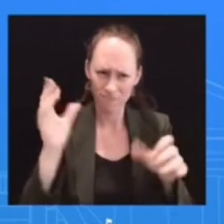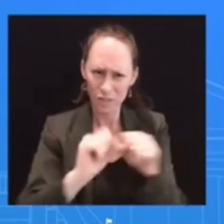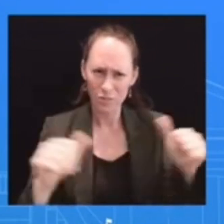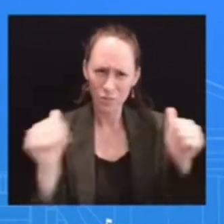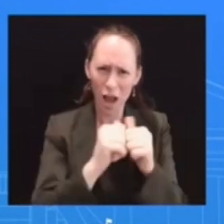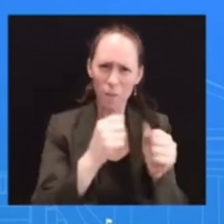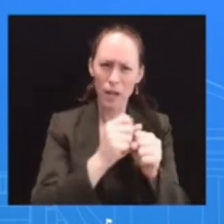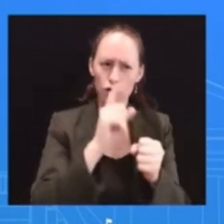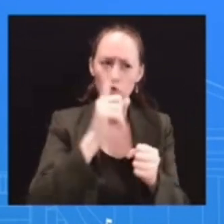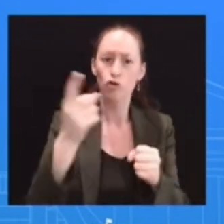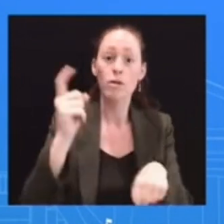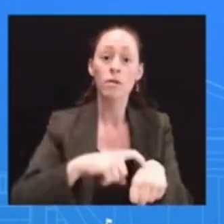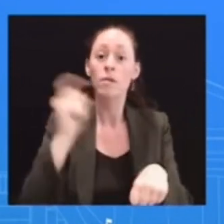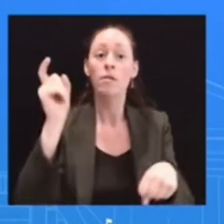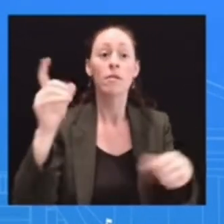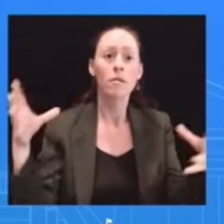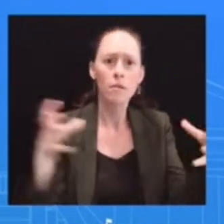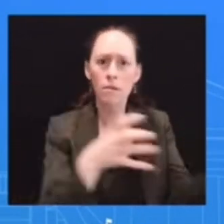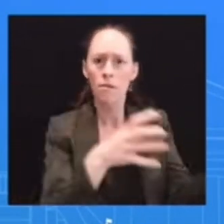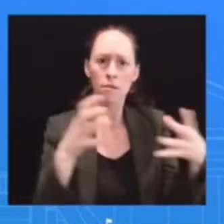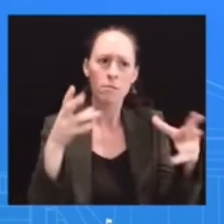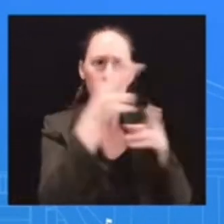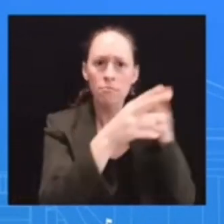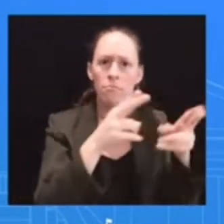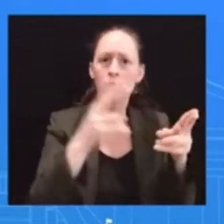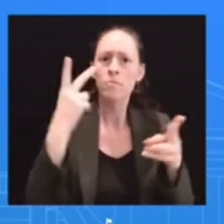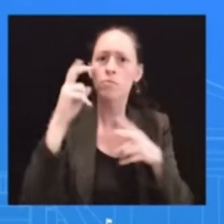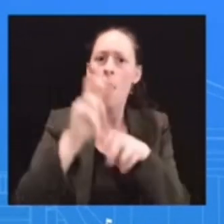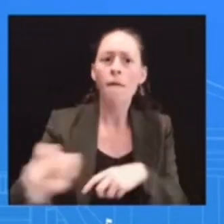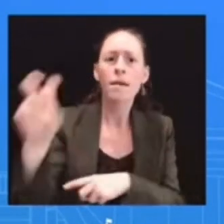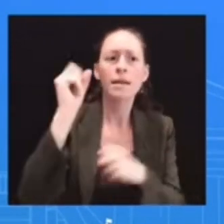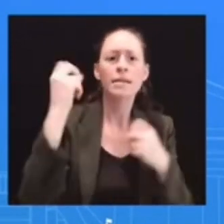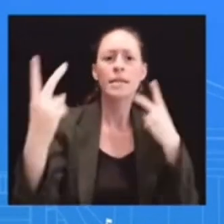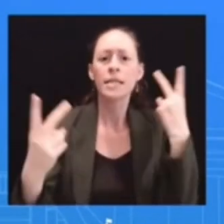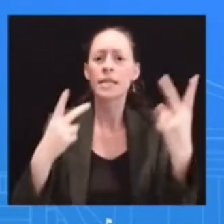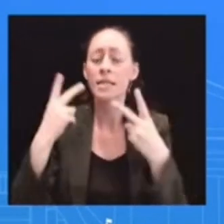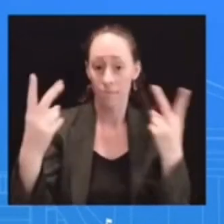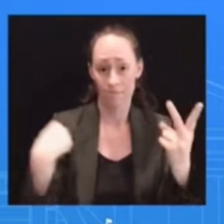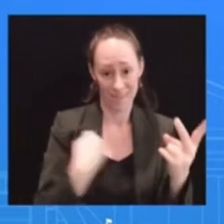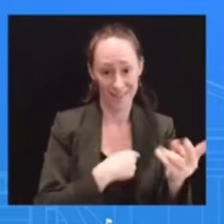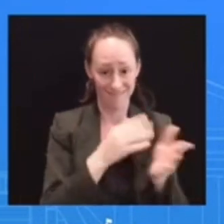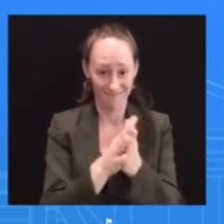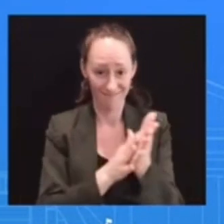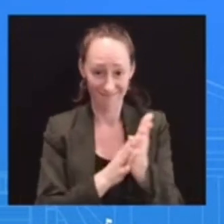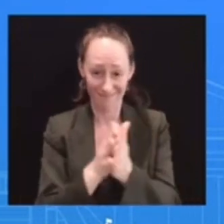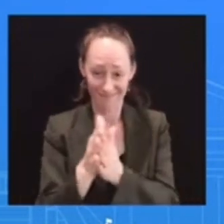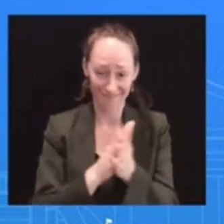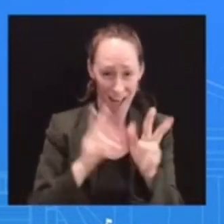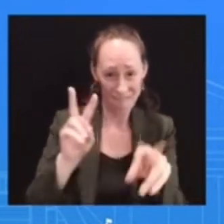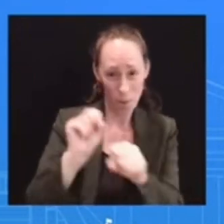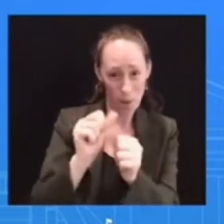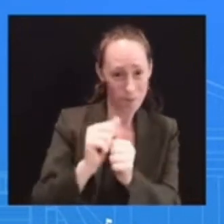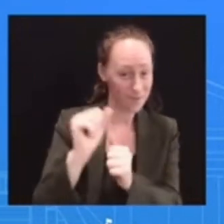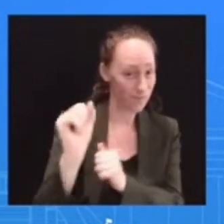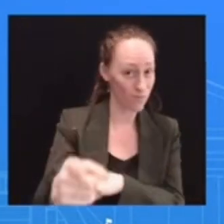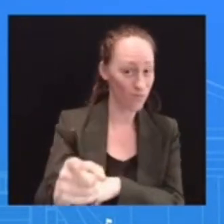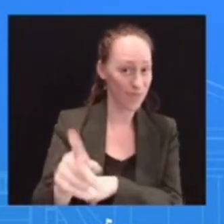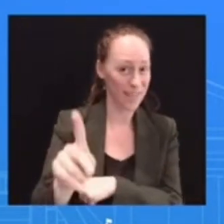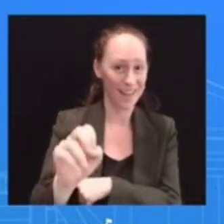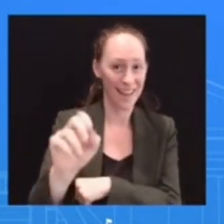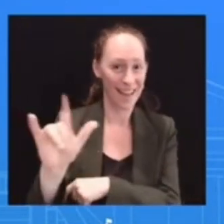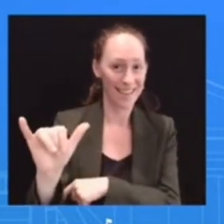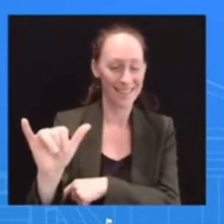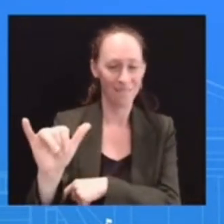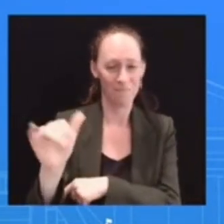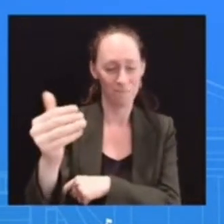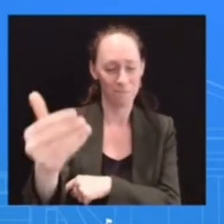to working closely with you, Kelly O, and in this next chapter. So welcome, welcome, welcome. I'm excited about it. So I have two things at the